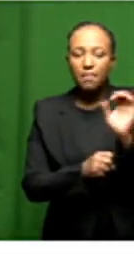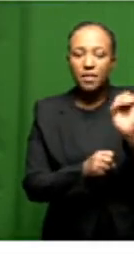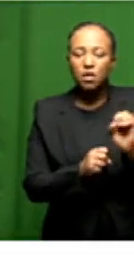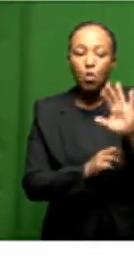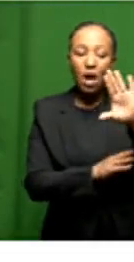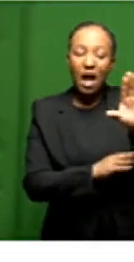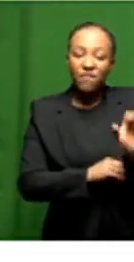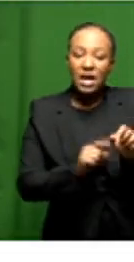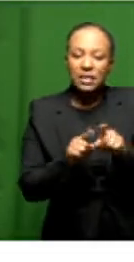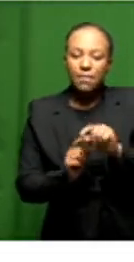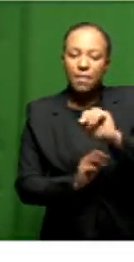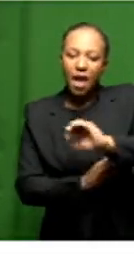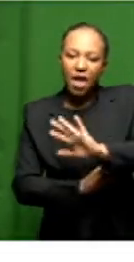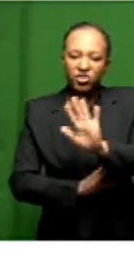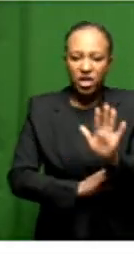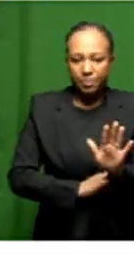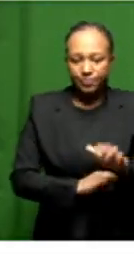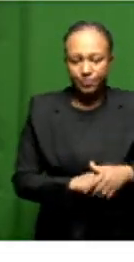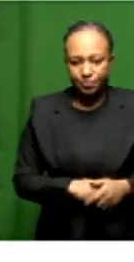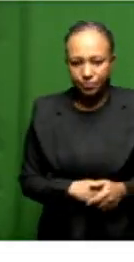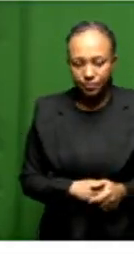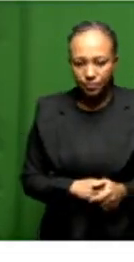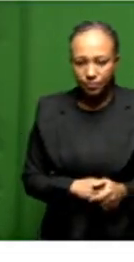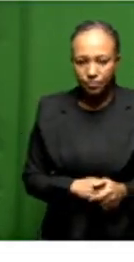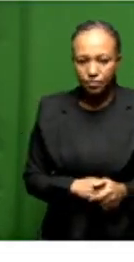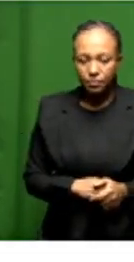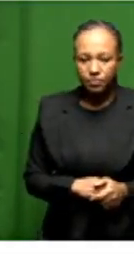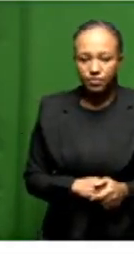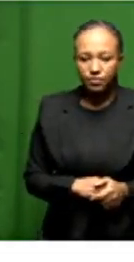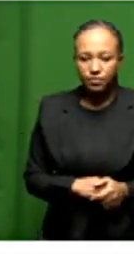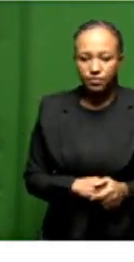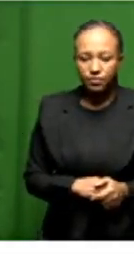in Africa and Asia. Mulimone Motwa, SABC News, Winterfeld.